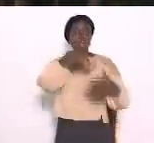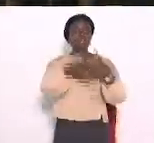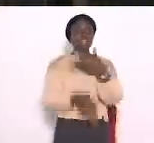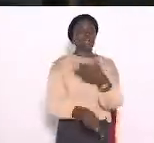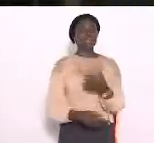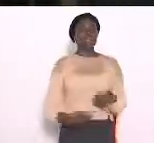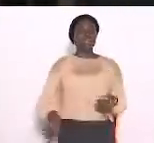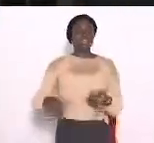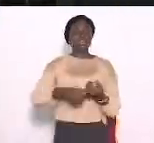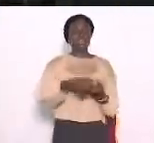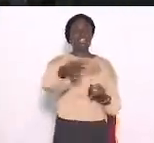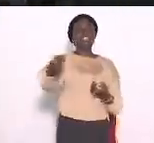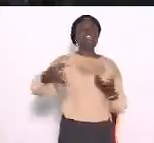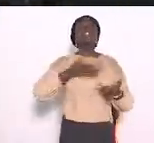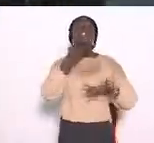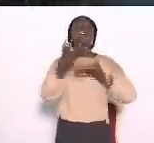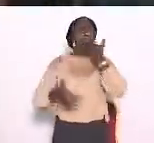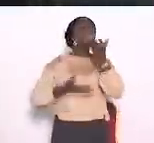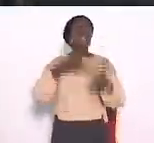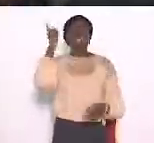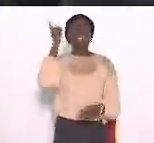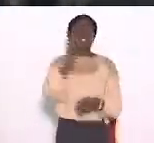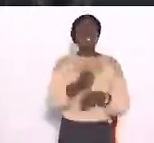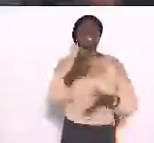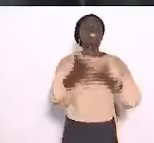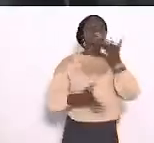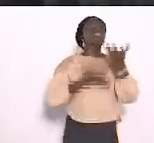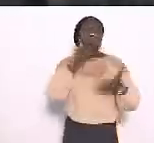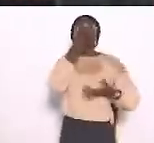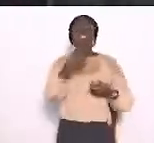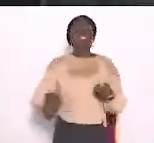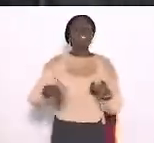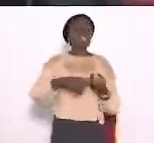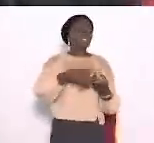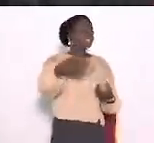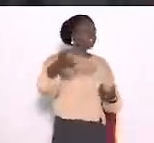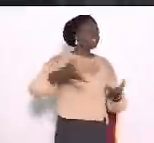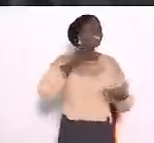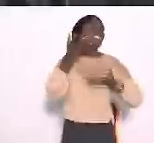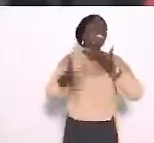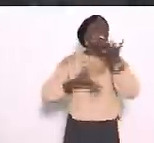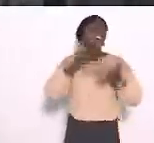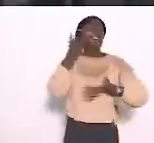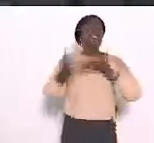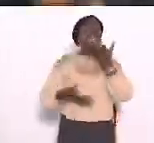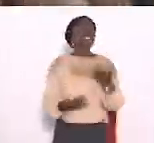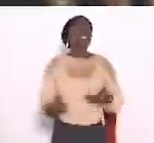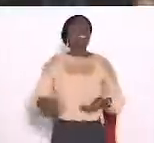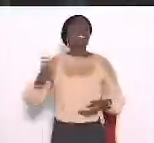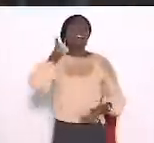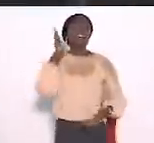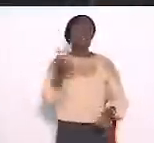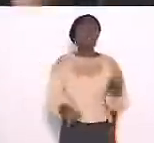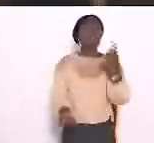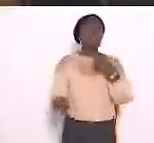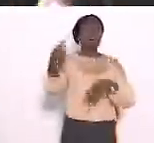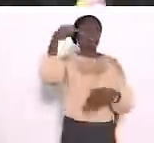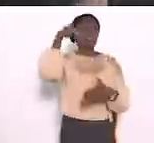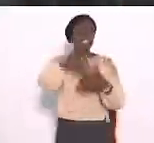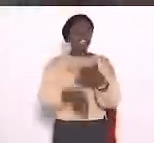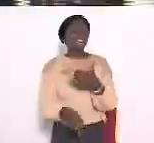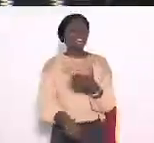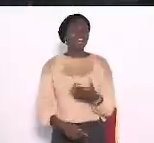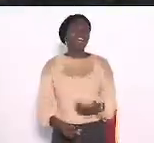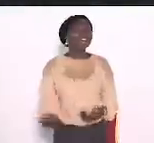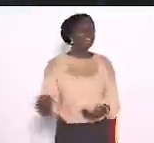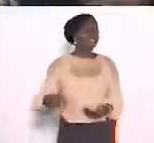SH when you just SH just SH where you SH you come